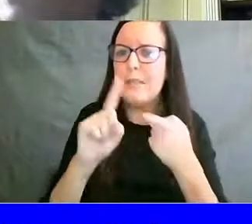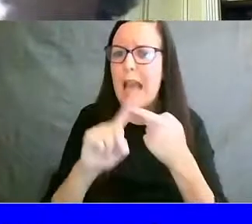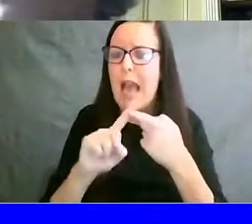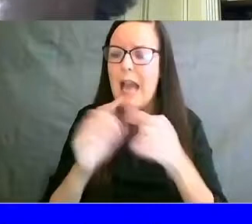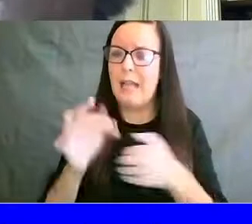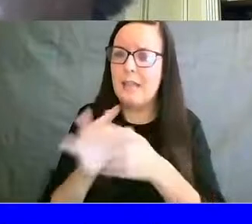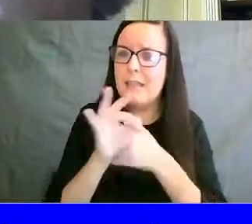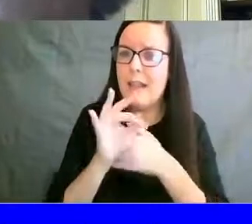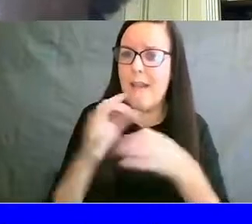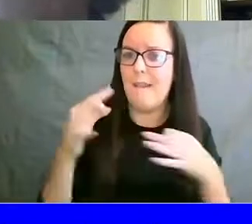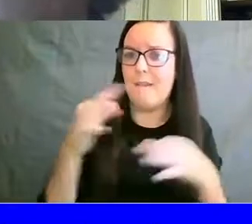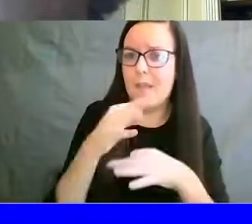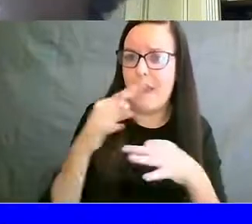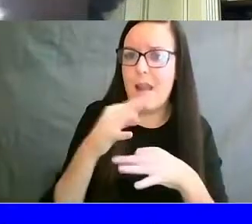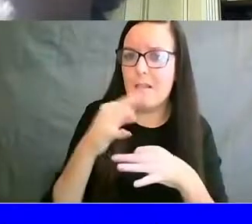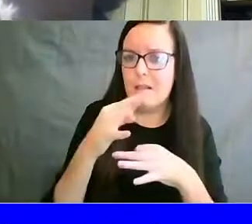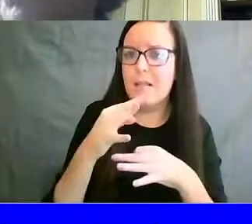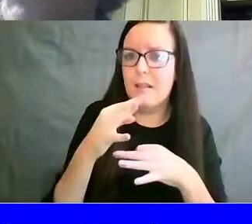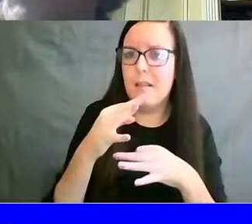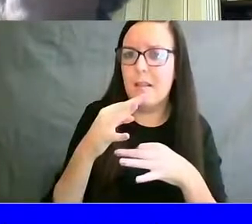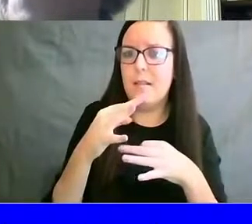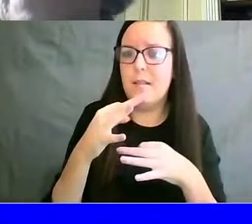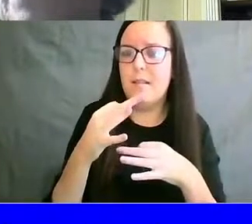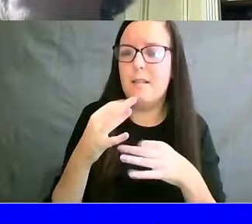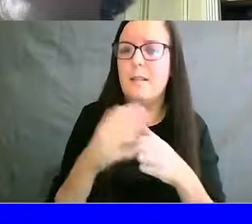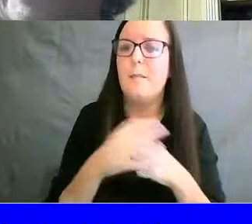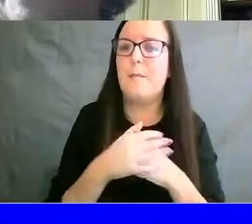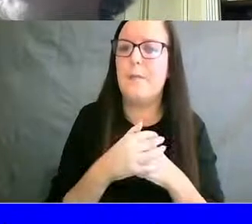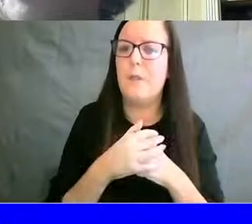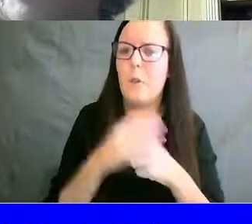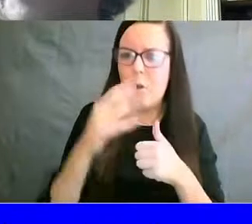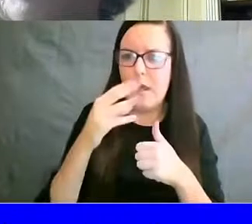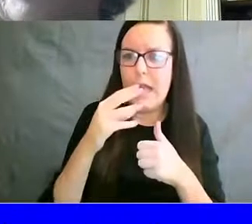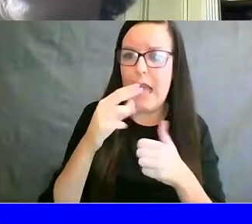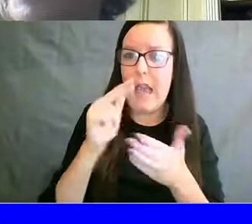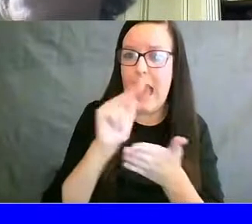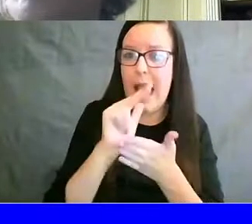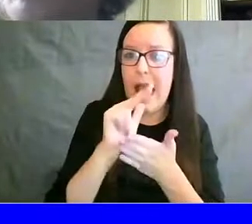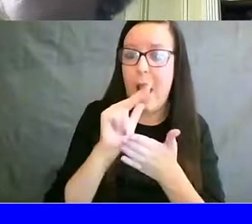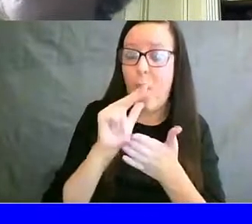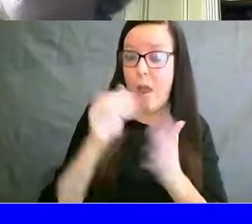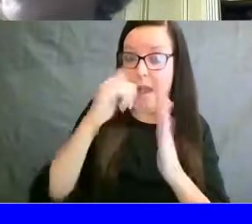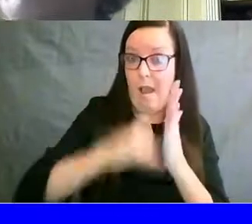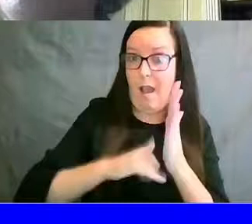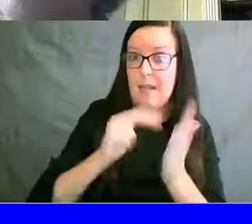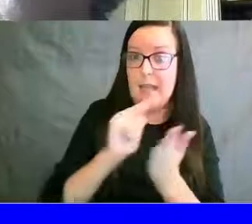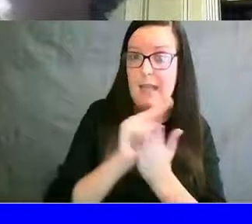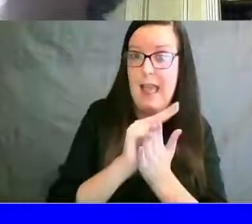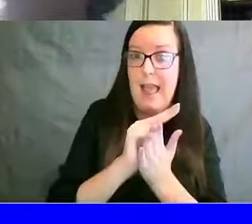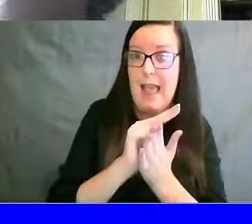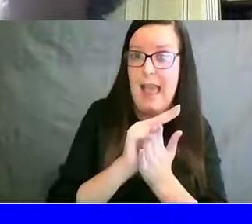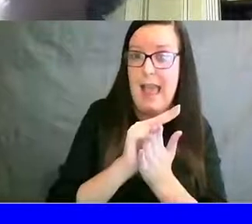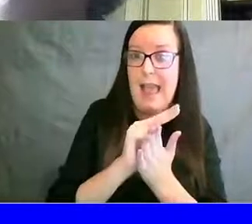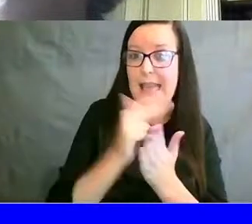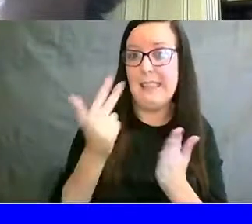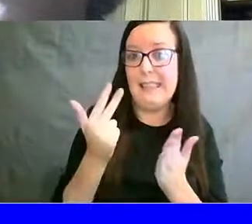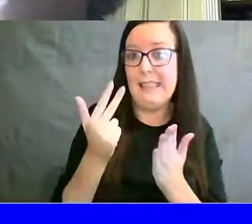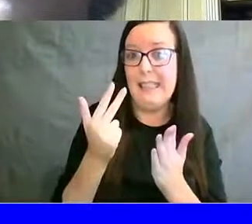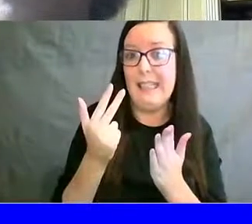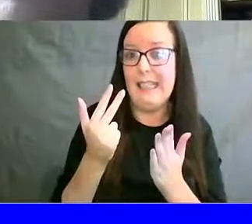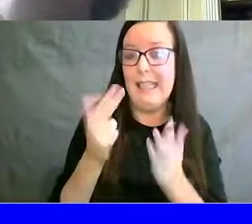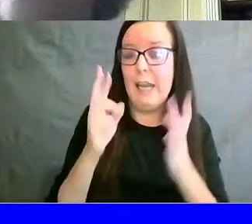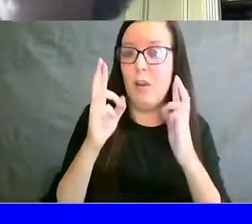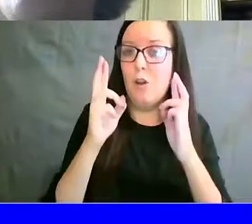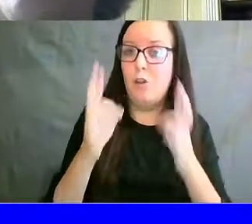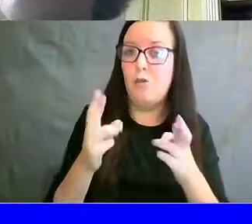that 16.4 is particularly important. Article 18, then, the liberty of movement and